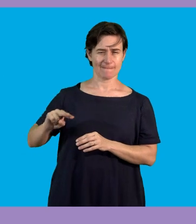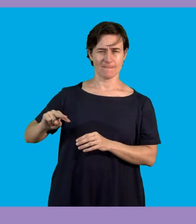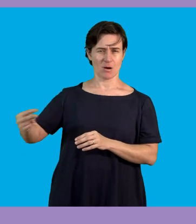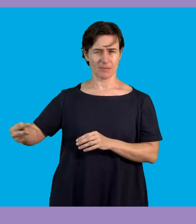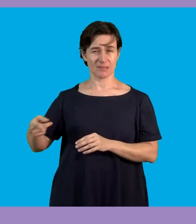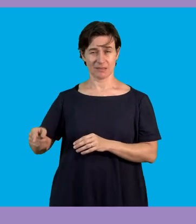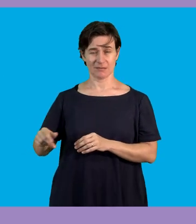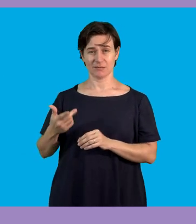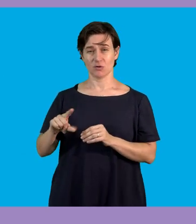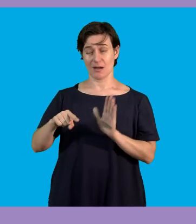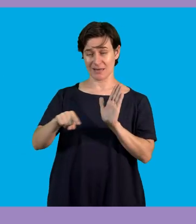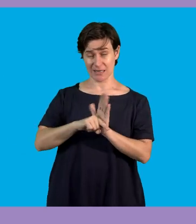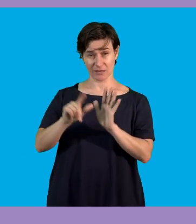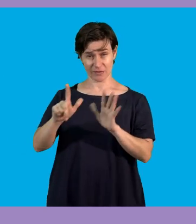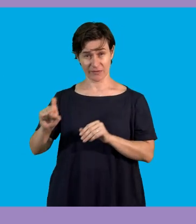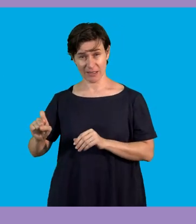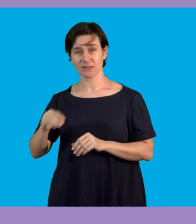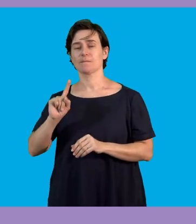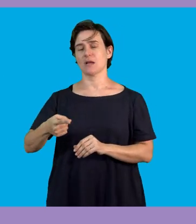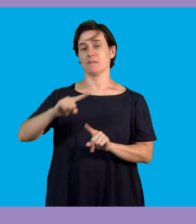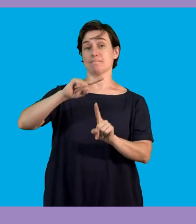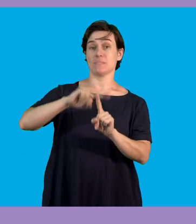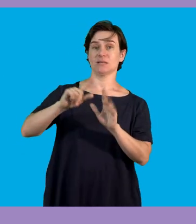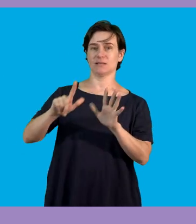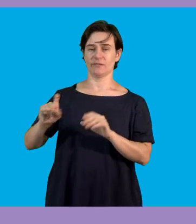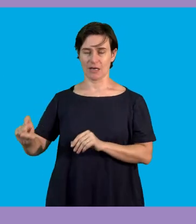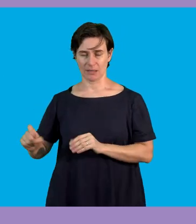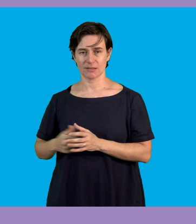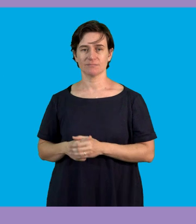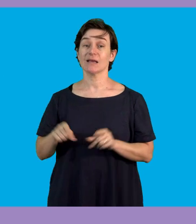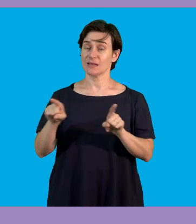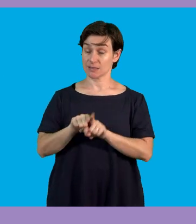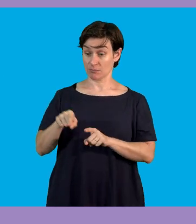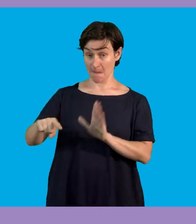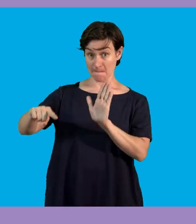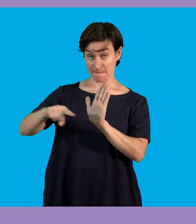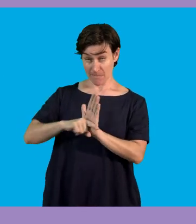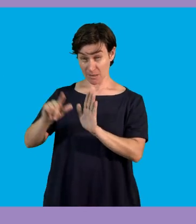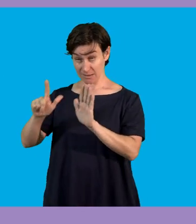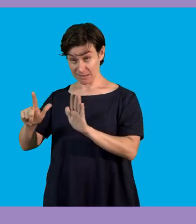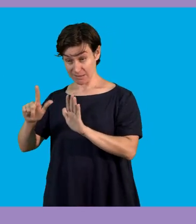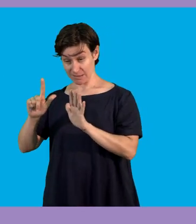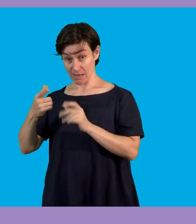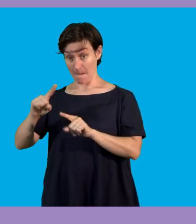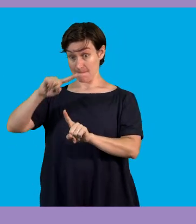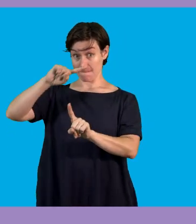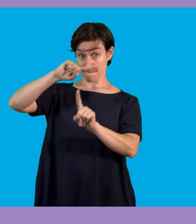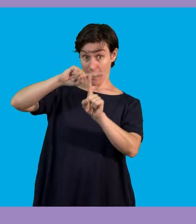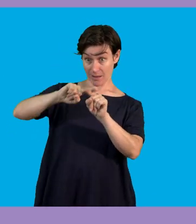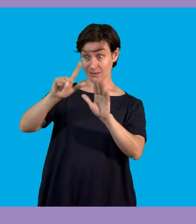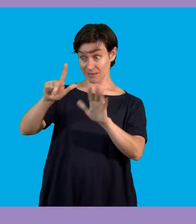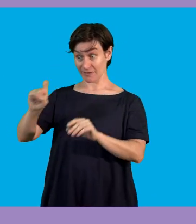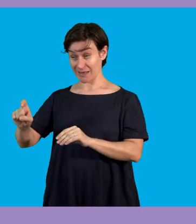plus 7x, and on the left as well we need to add plus 7x. Let's remove